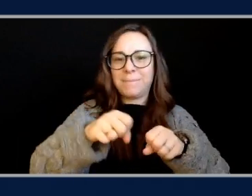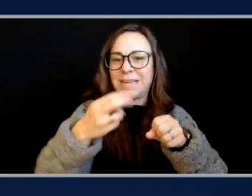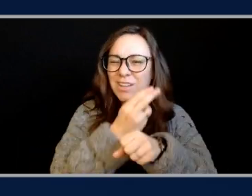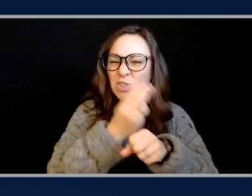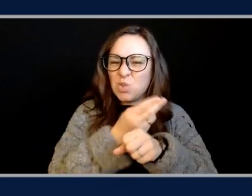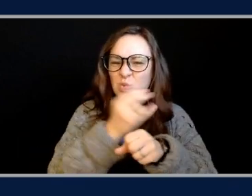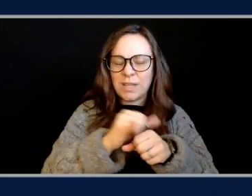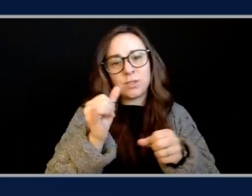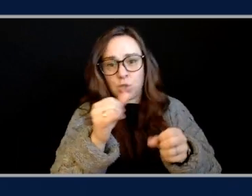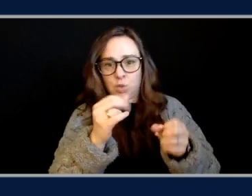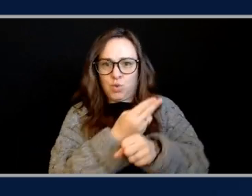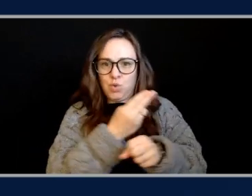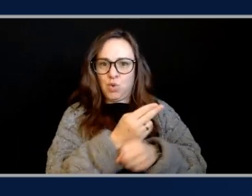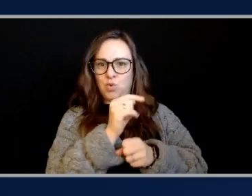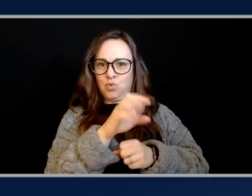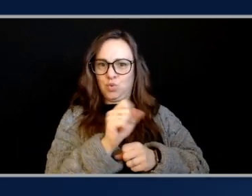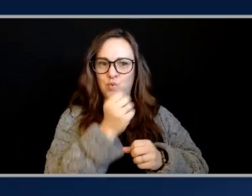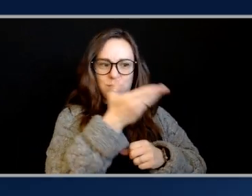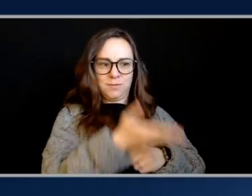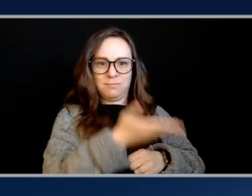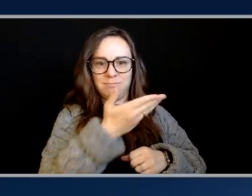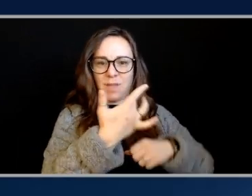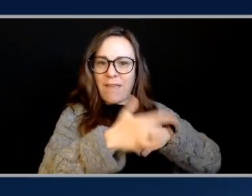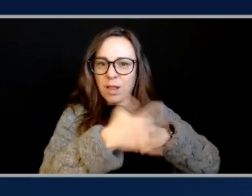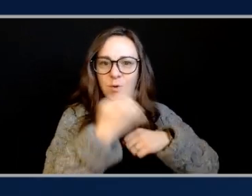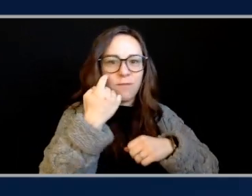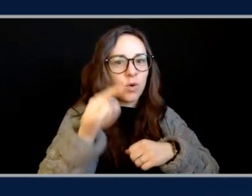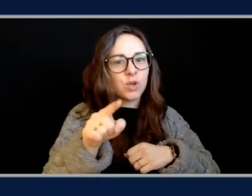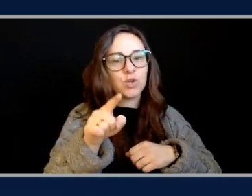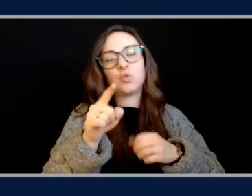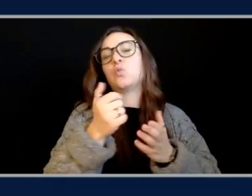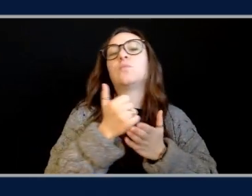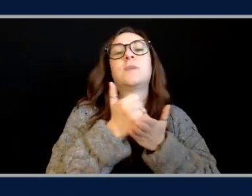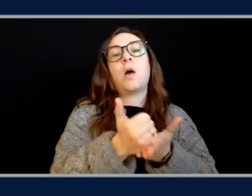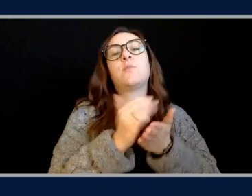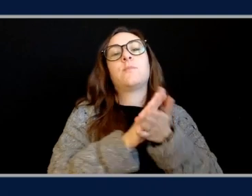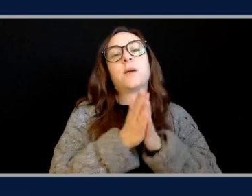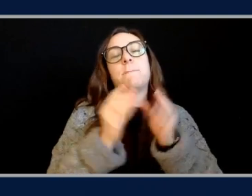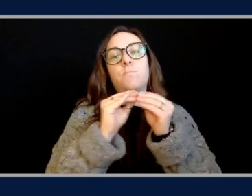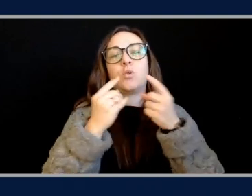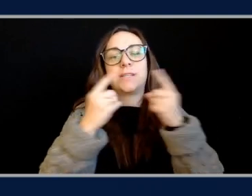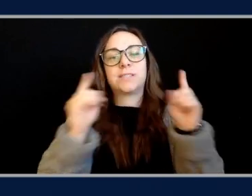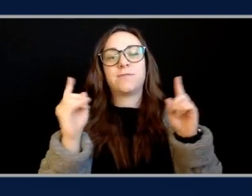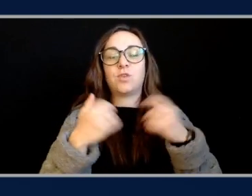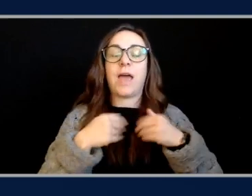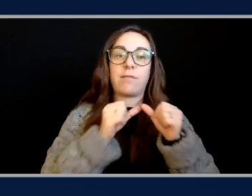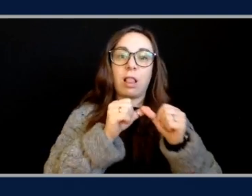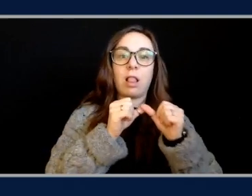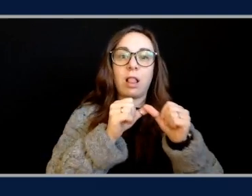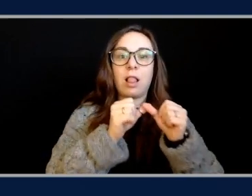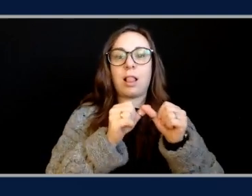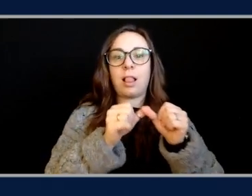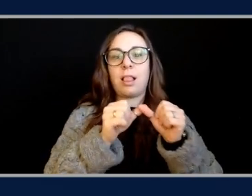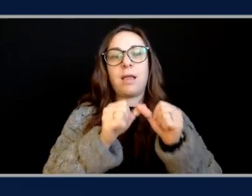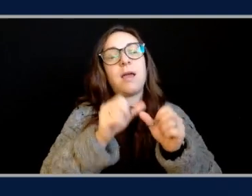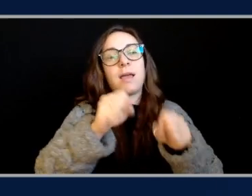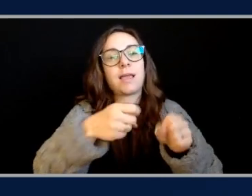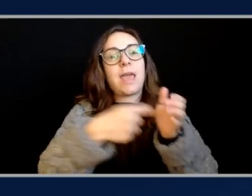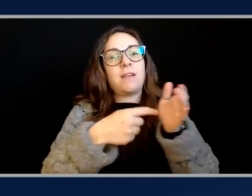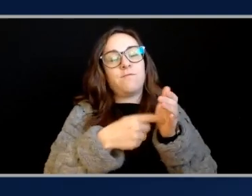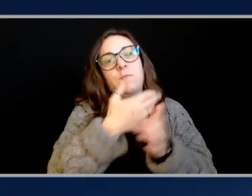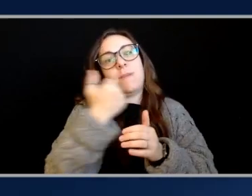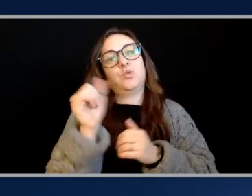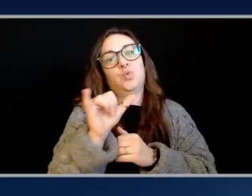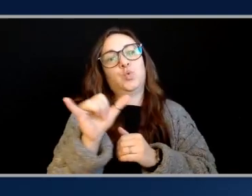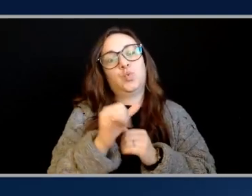the tools. There's some really, really cool things there that are going to help you kind of be a lot more successful in having a longer running instance at a much more affordable rate. Yeah, and to